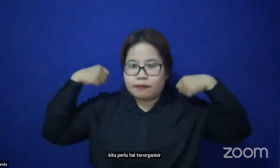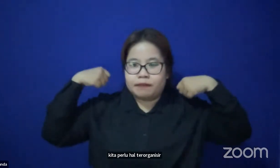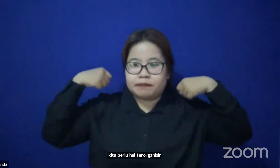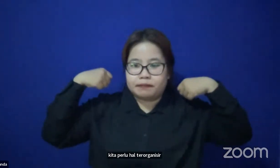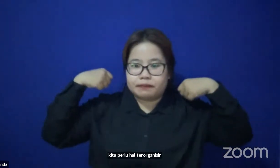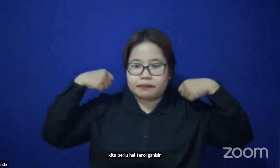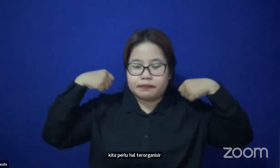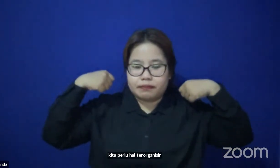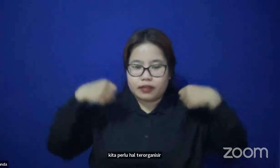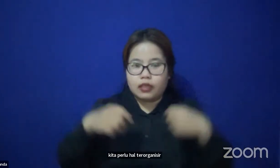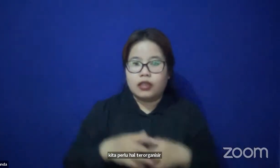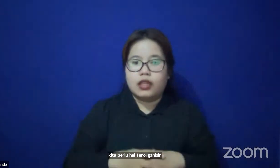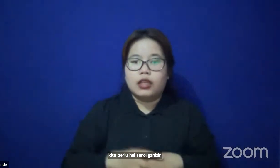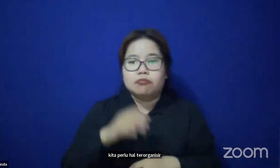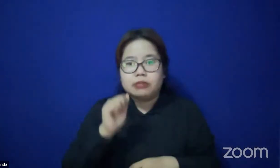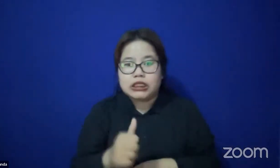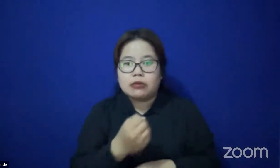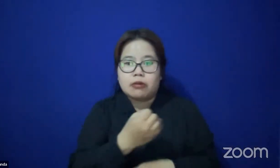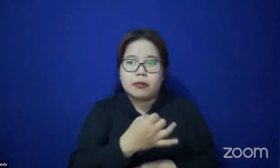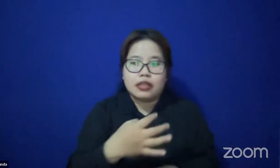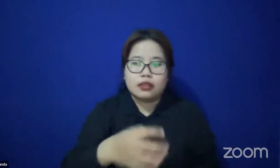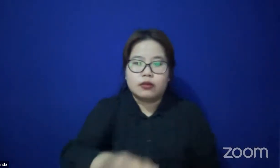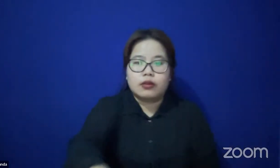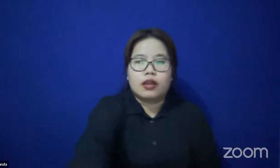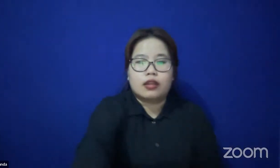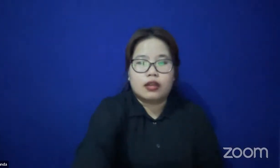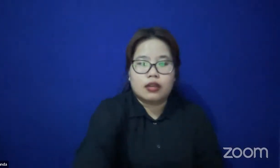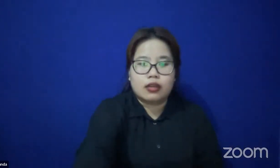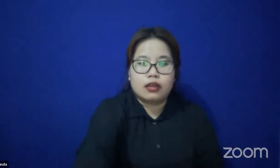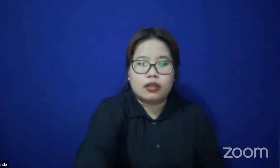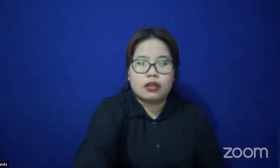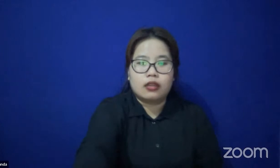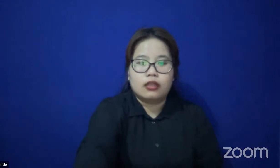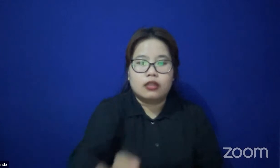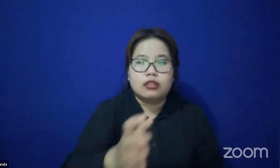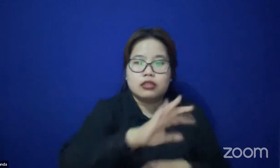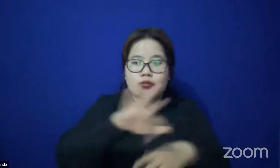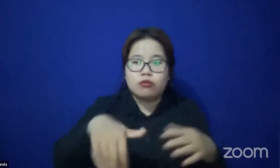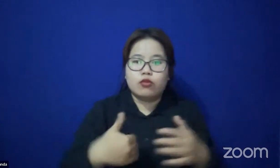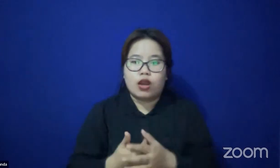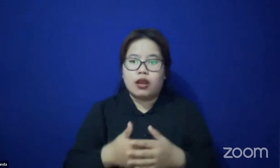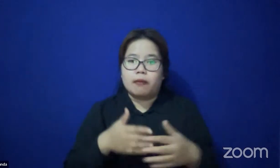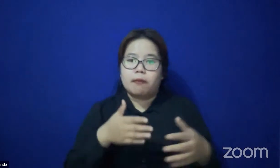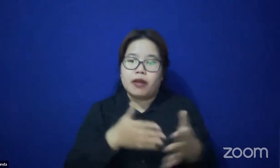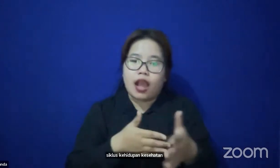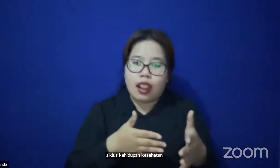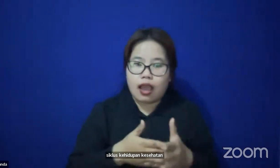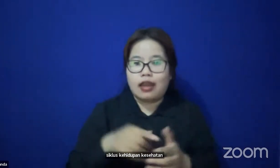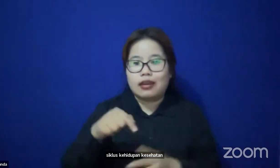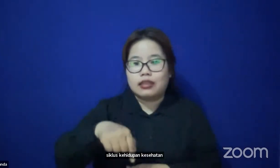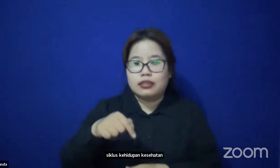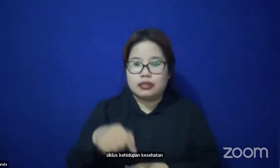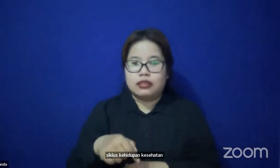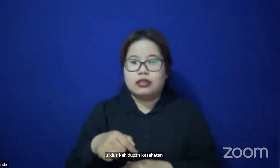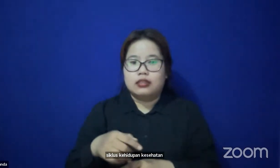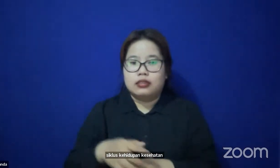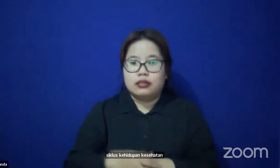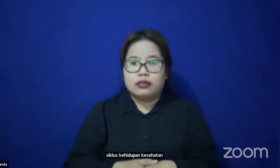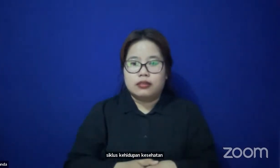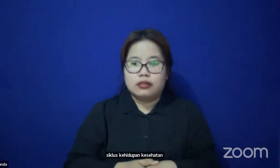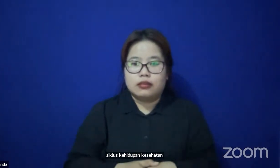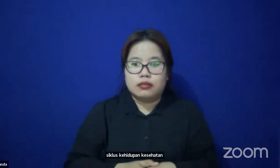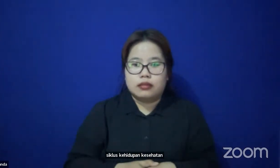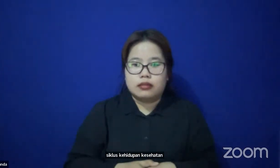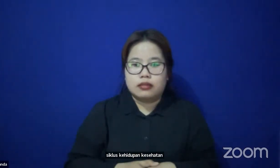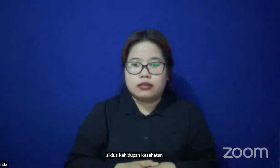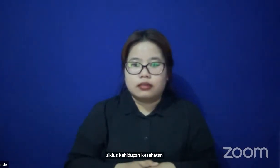barriers and fully unpacking what it takes for someone to access healthcare. The second thing I want to do,